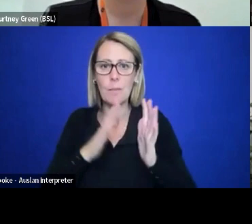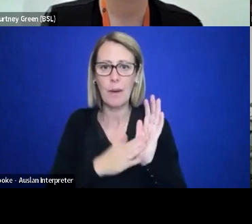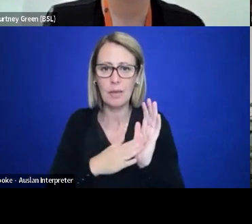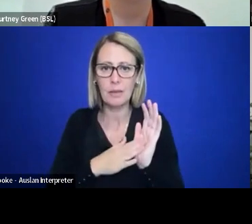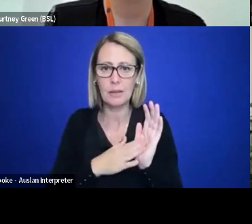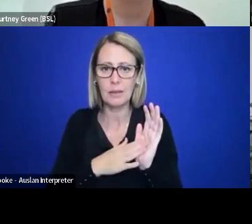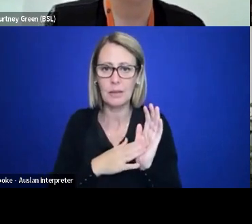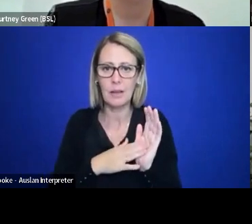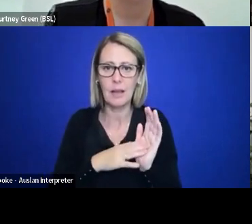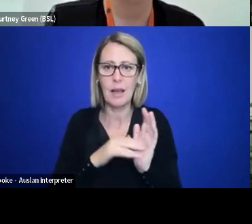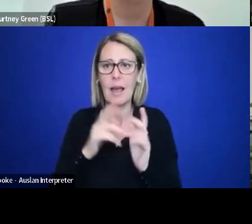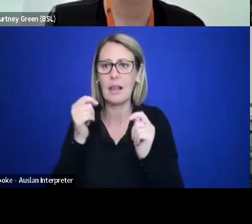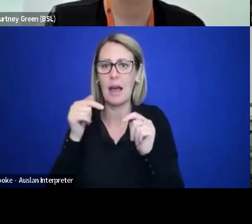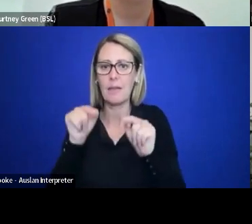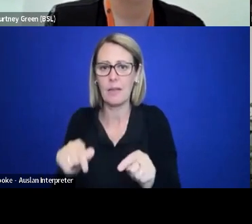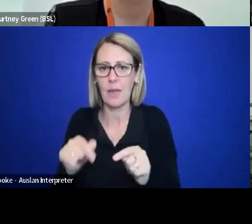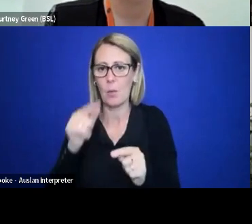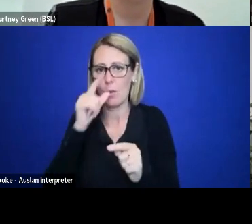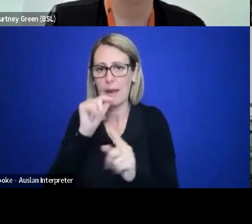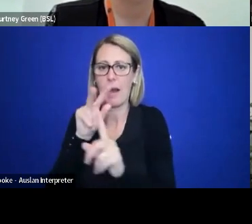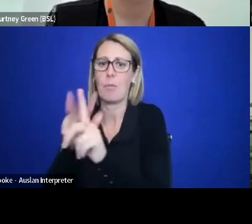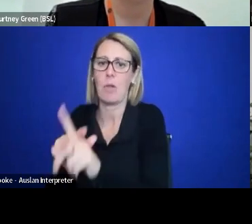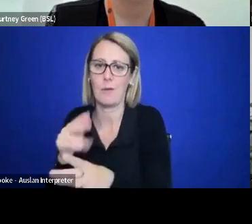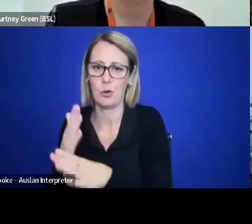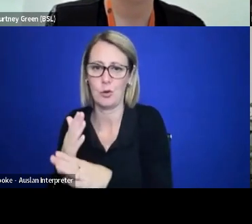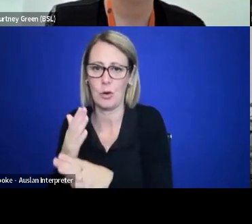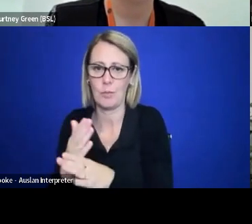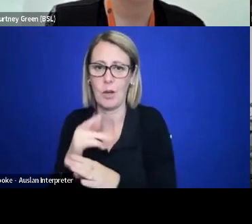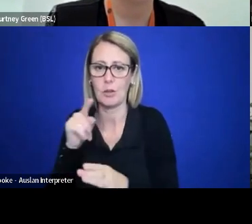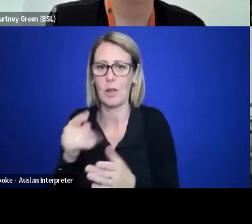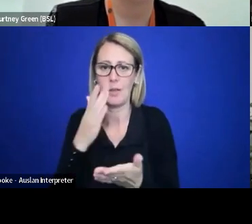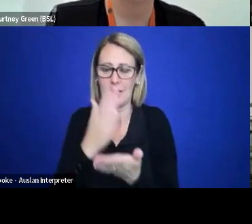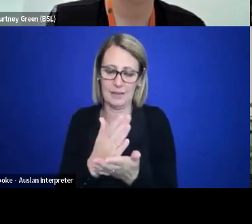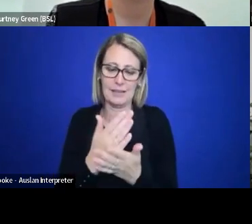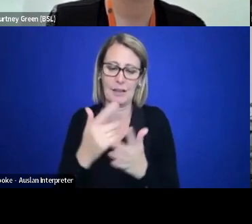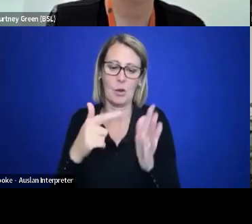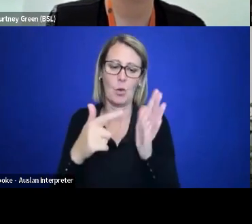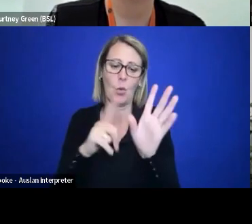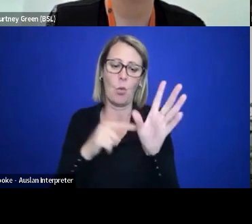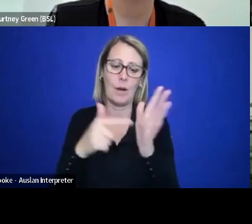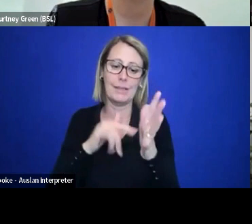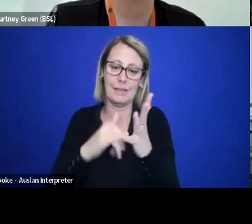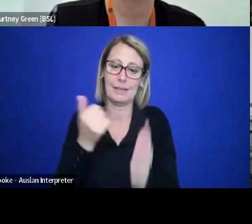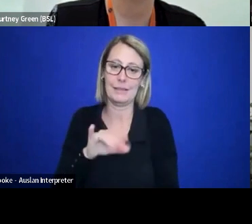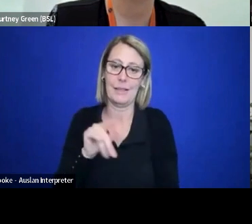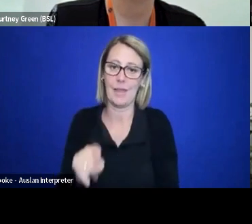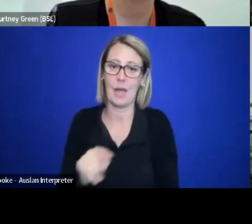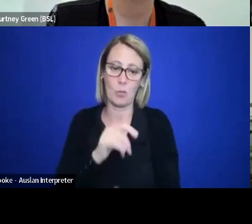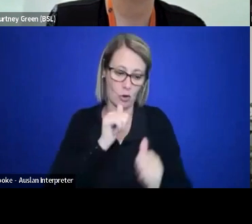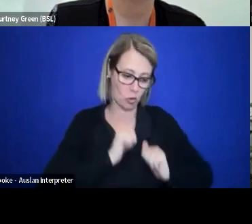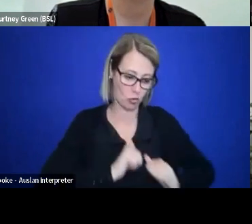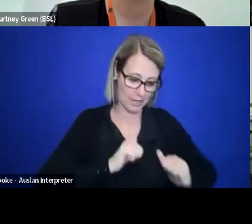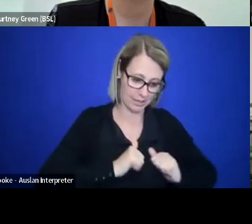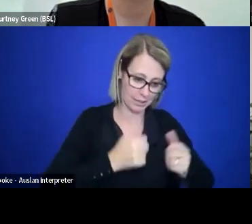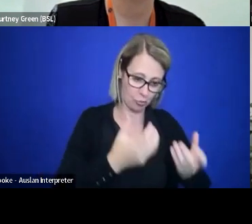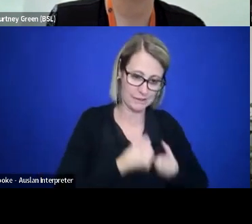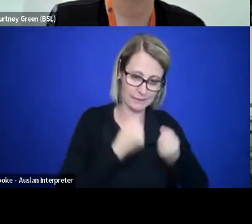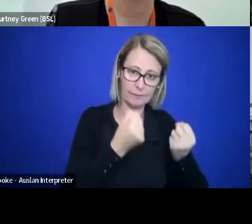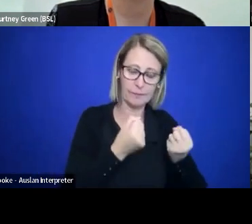months, and then after that we were able to apply. So that's exactly what YTS did for us. We got trained,